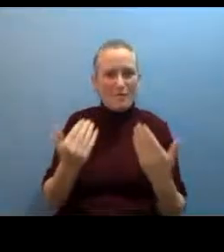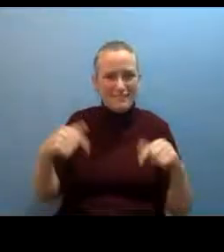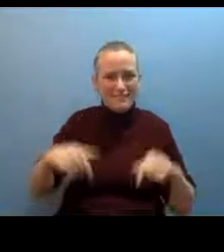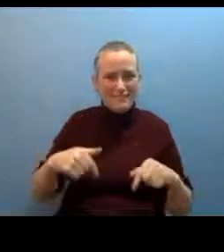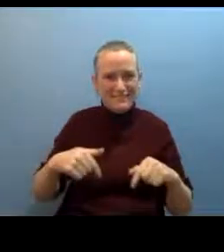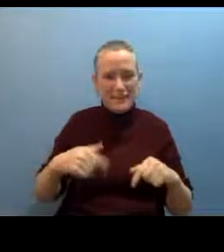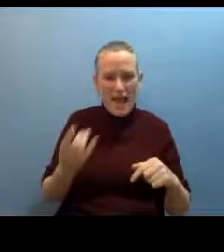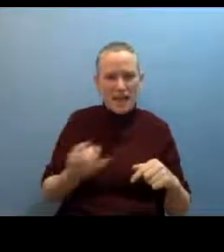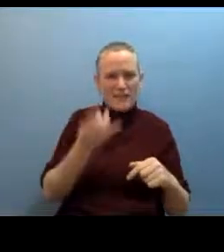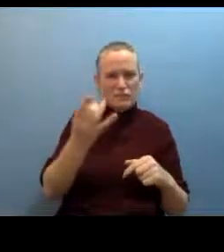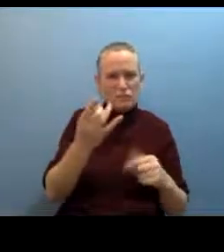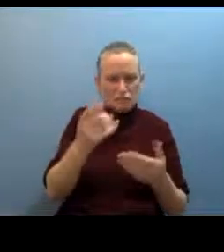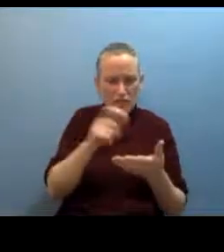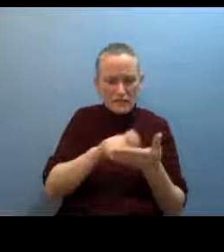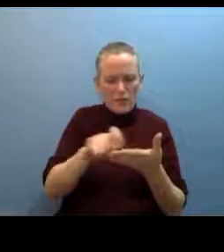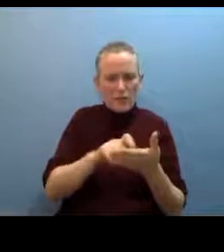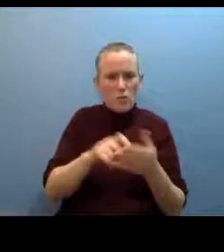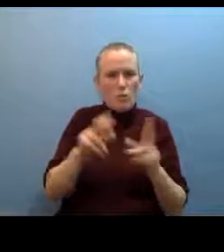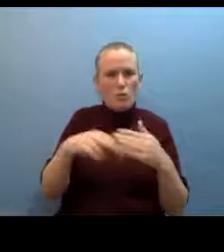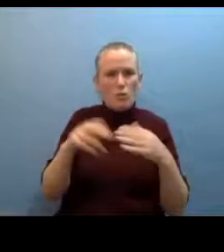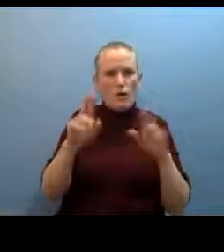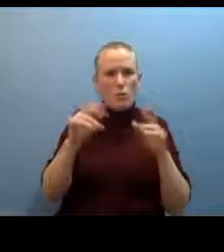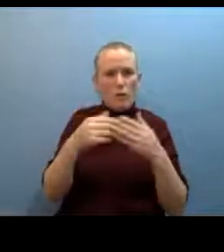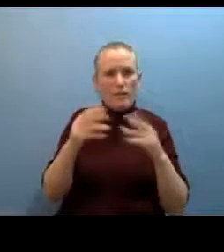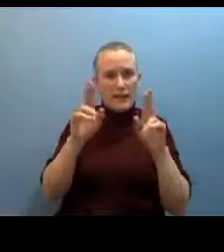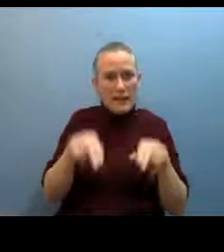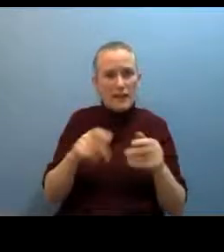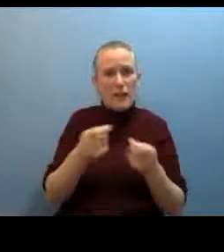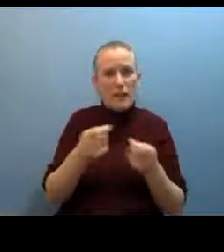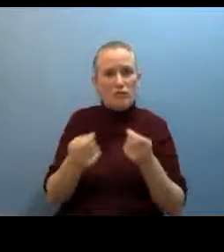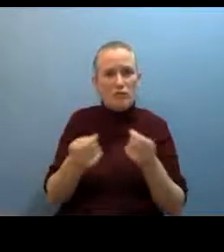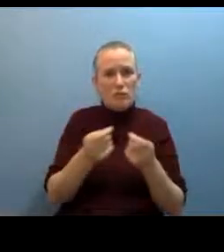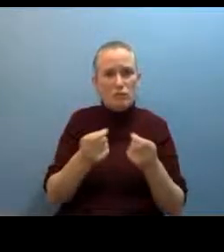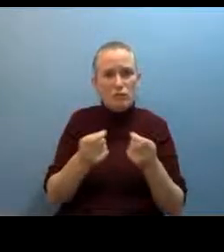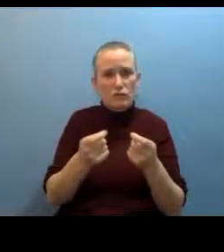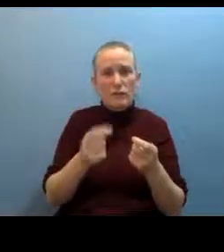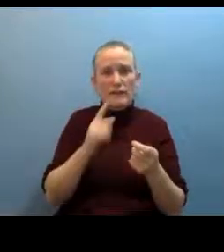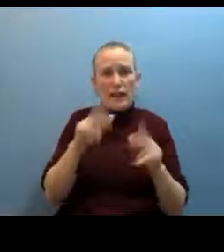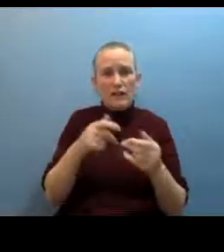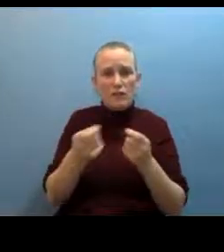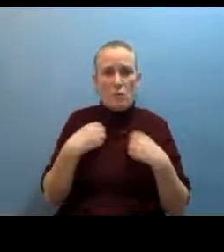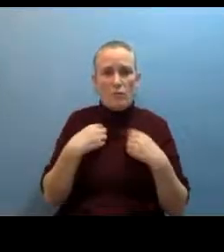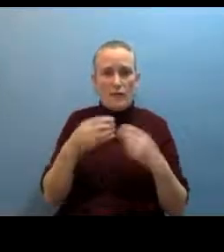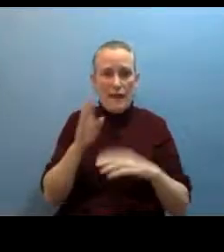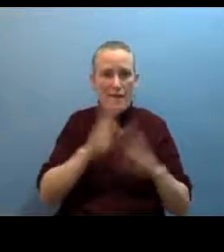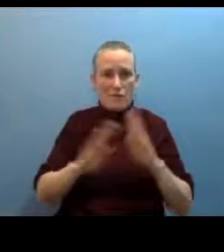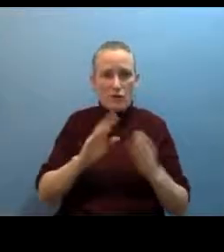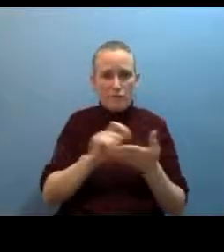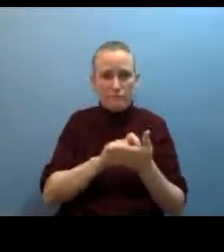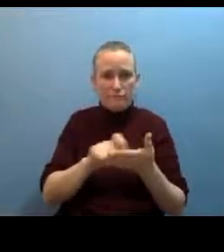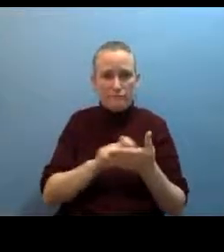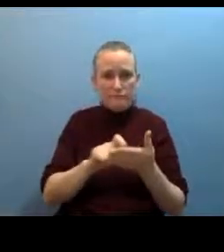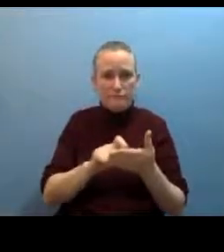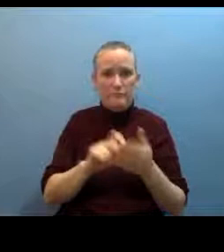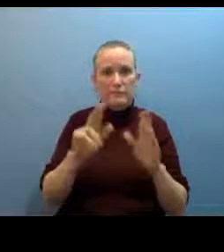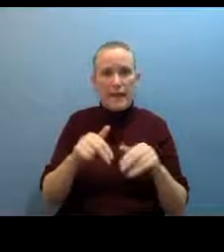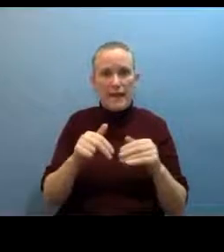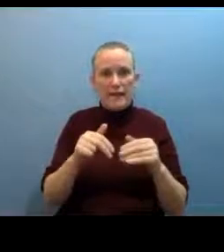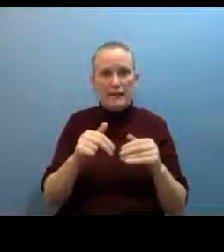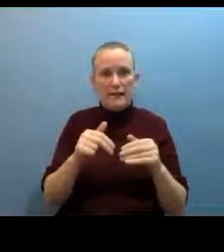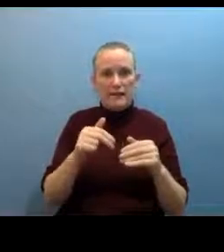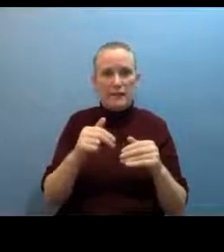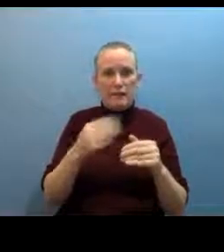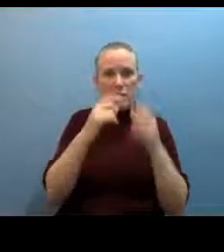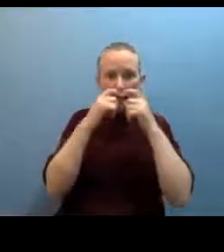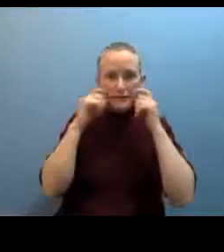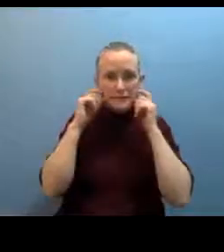down what can they control, so they can control their own behavior, so they can wear a mask, they can decide where they want to go, who they want to hang out